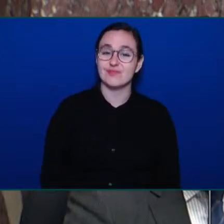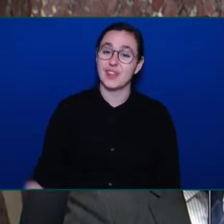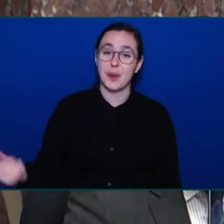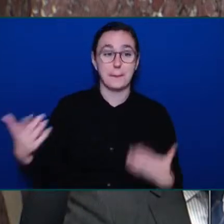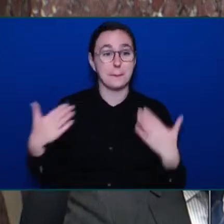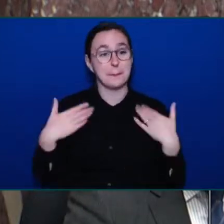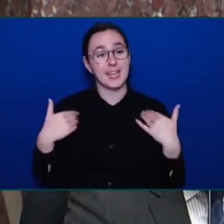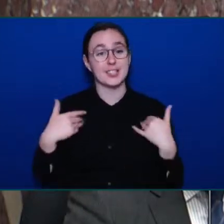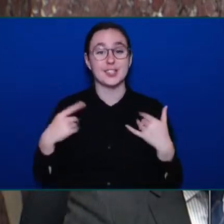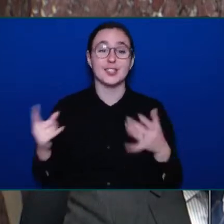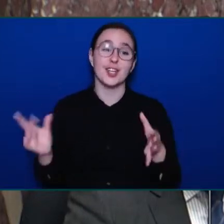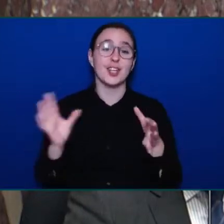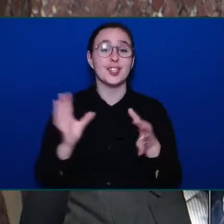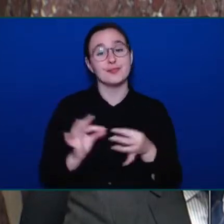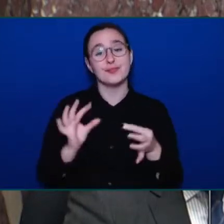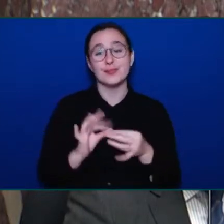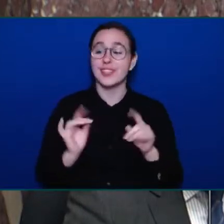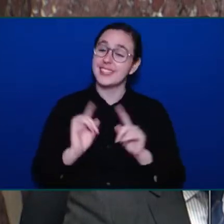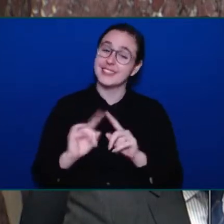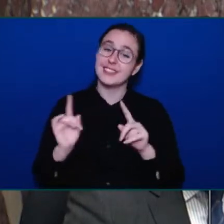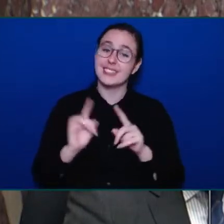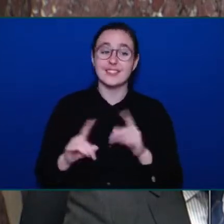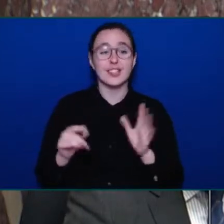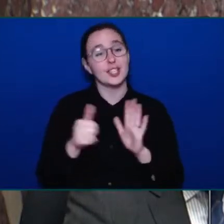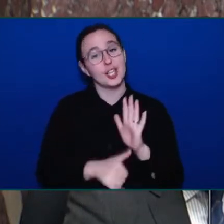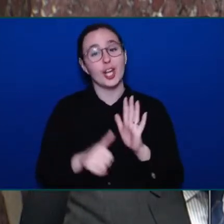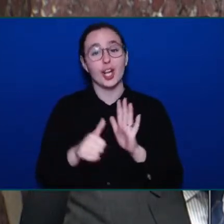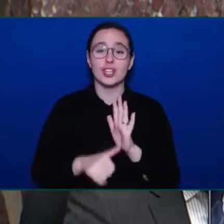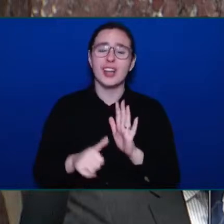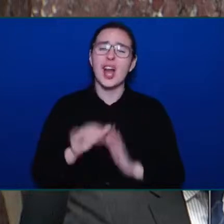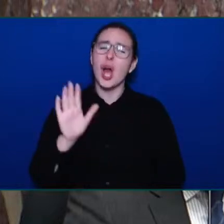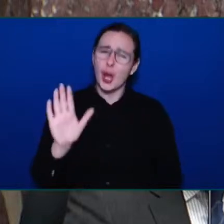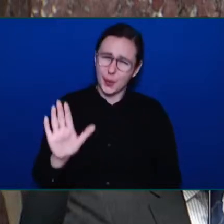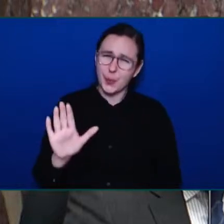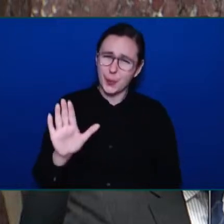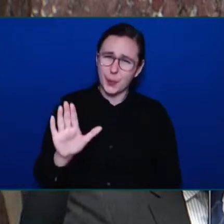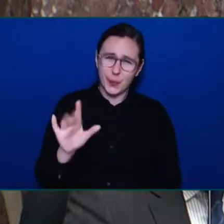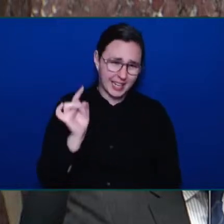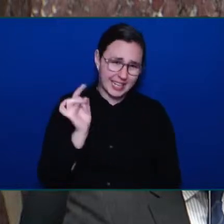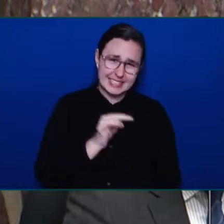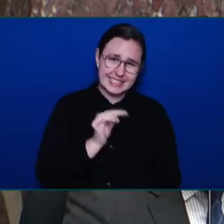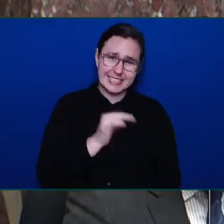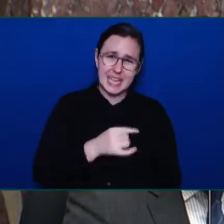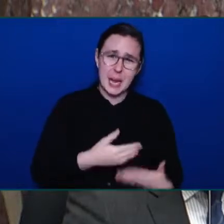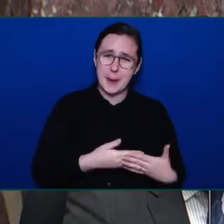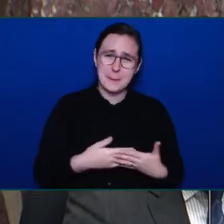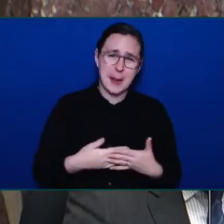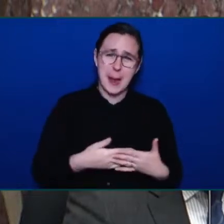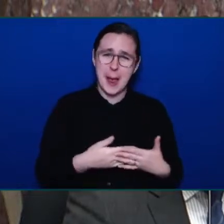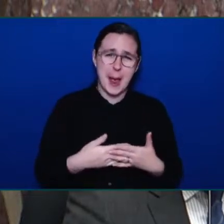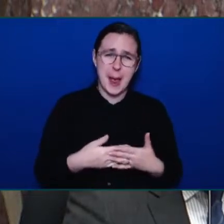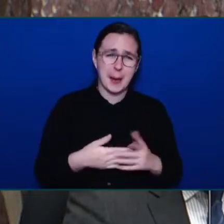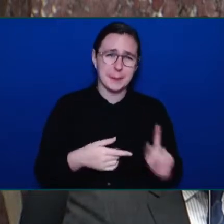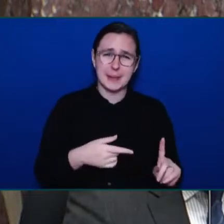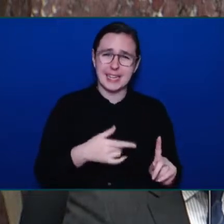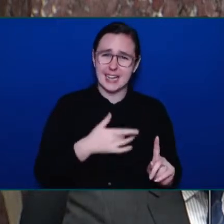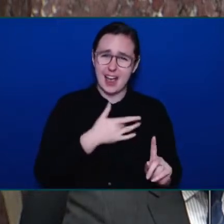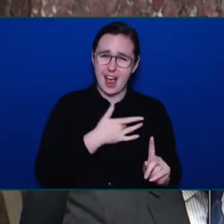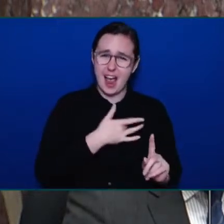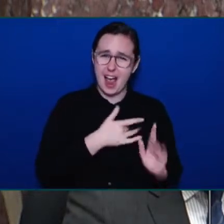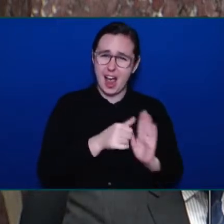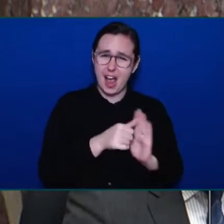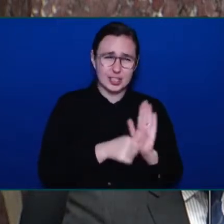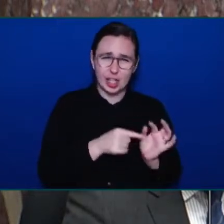mean very little to Nash's family. They have a 6-year-old child whose heart surgery has been delayed, and that's not the only